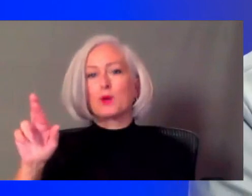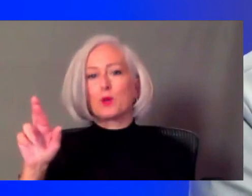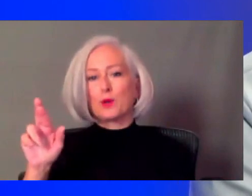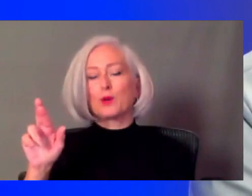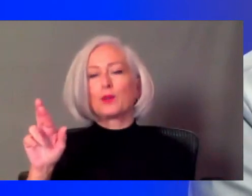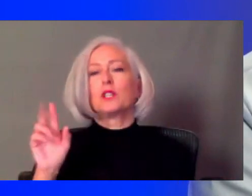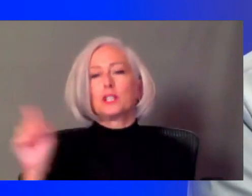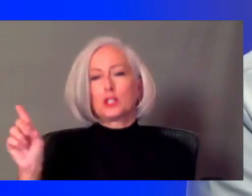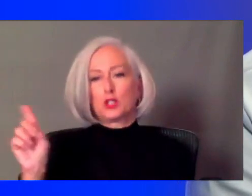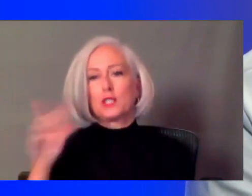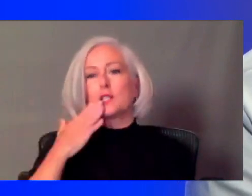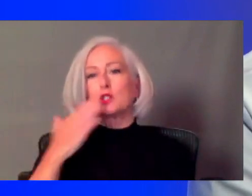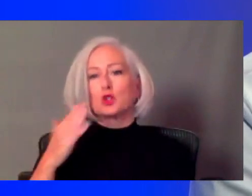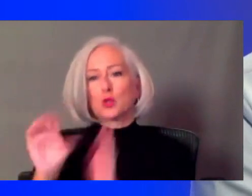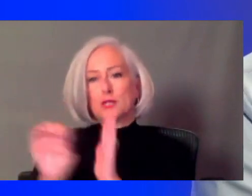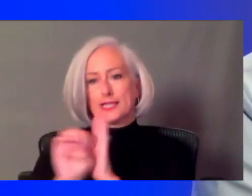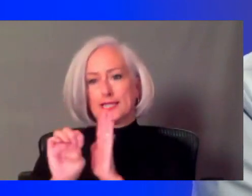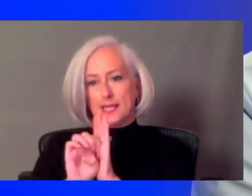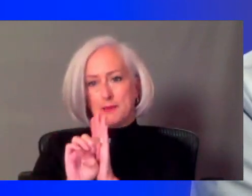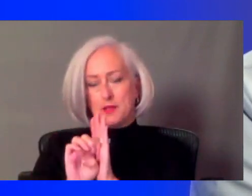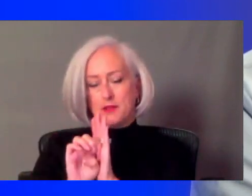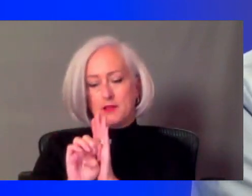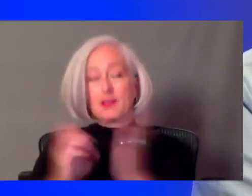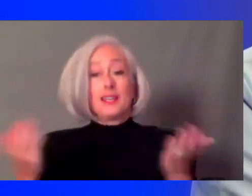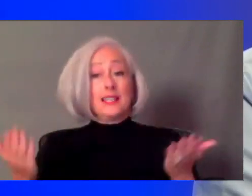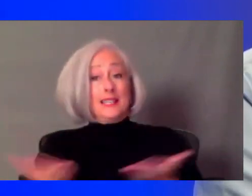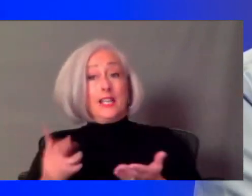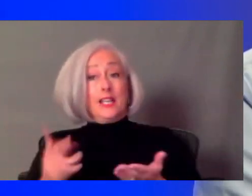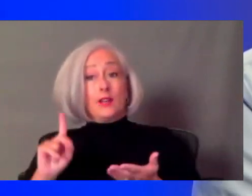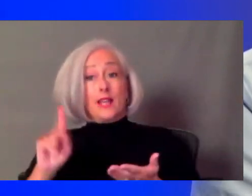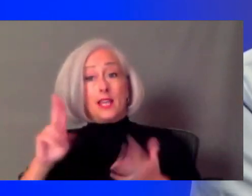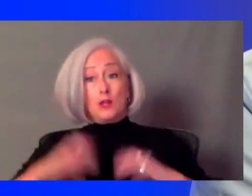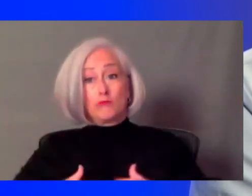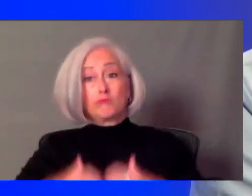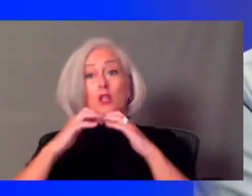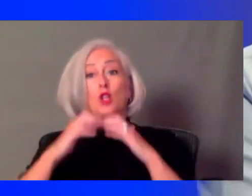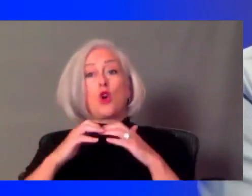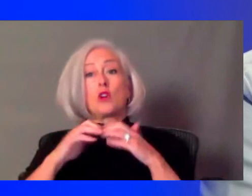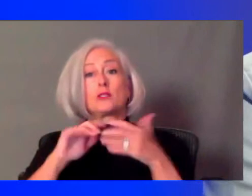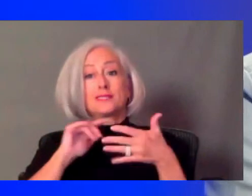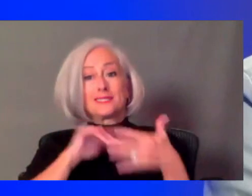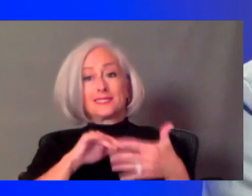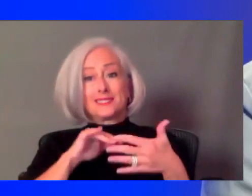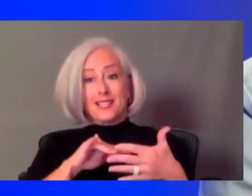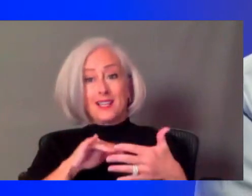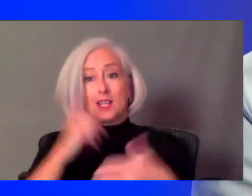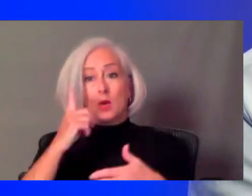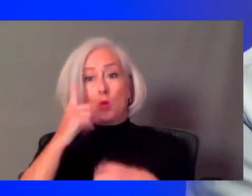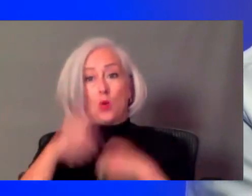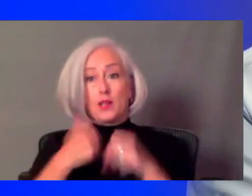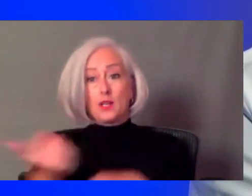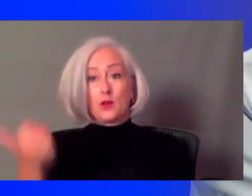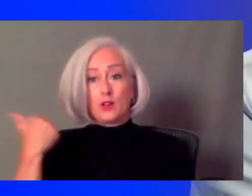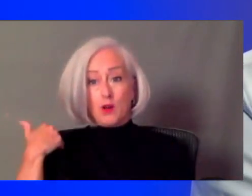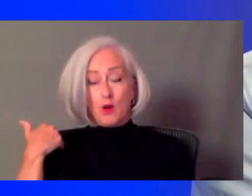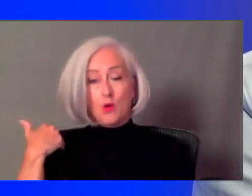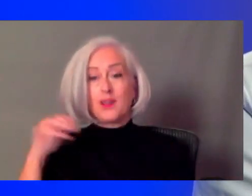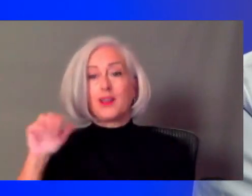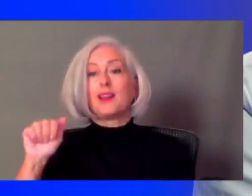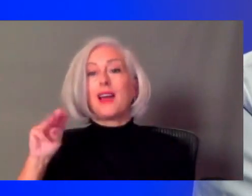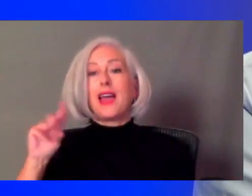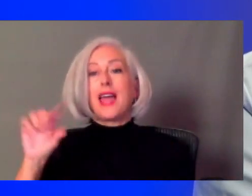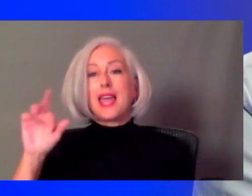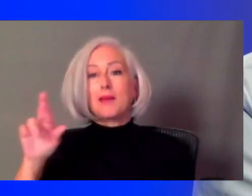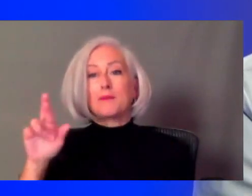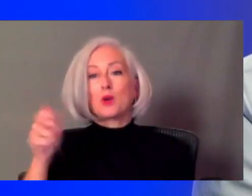trial. And so we have clinical trials here in cancer, we have clinical trials here in a variety of